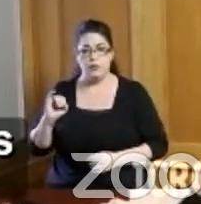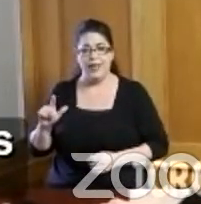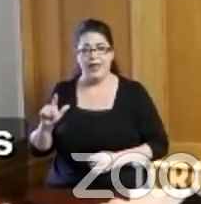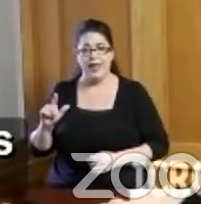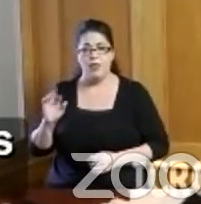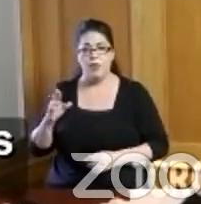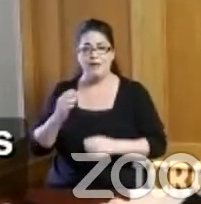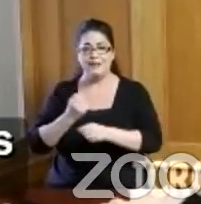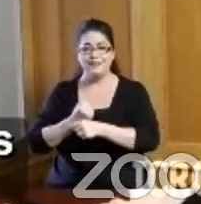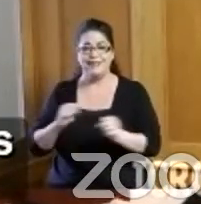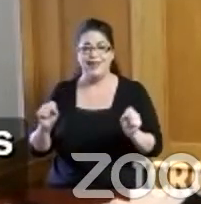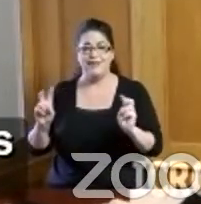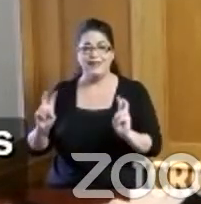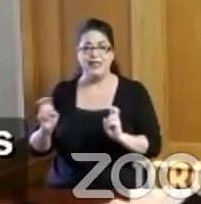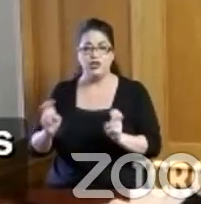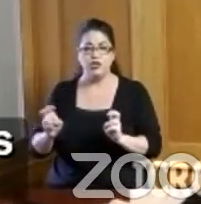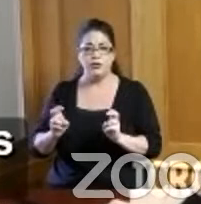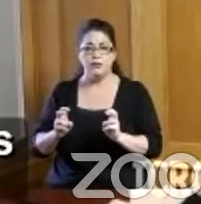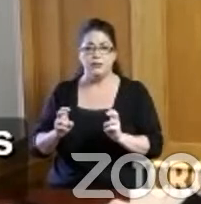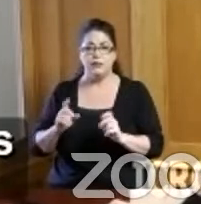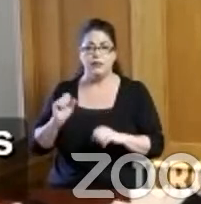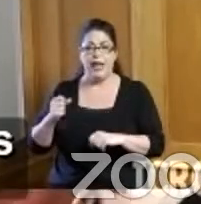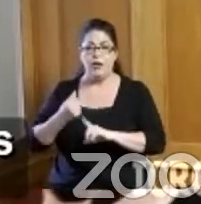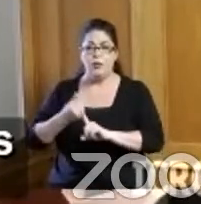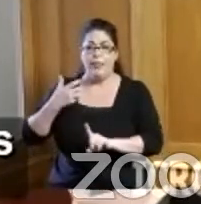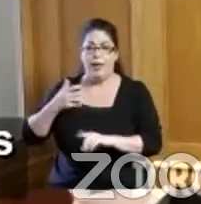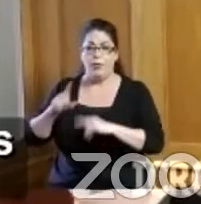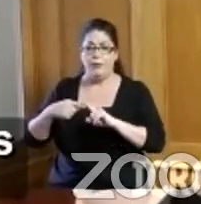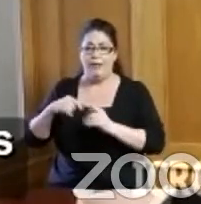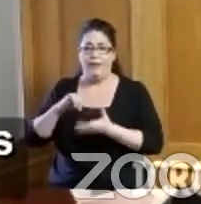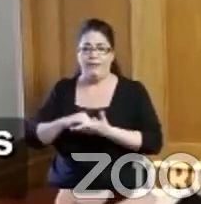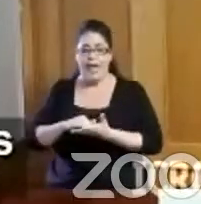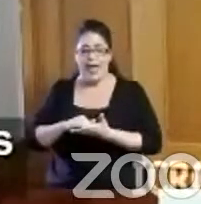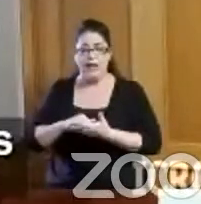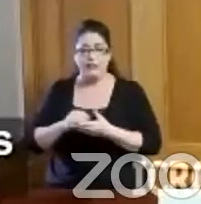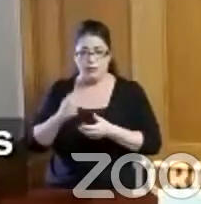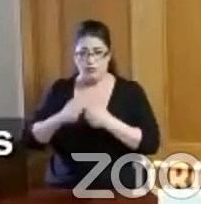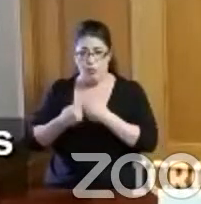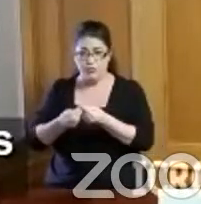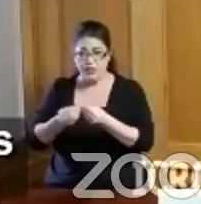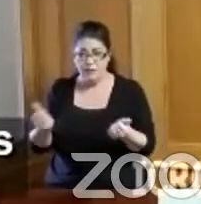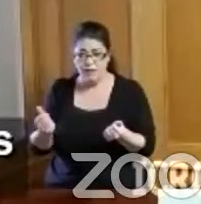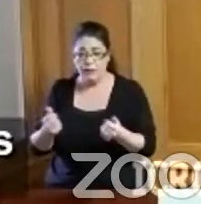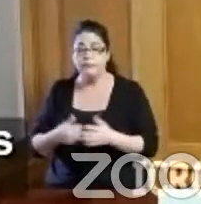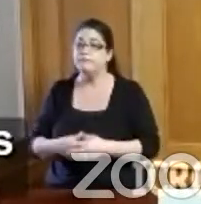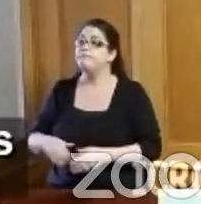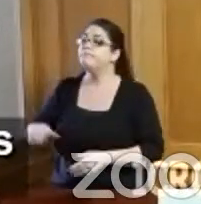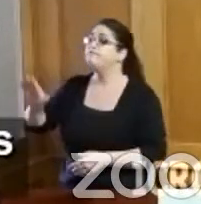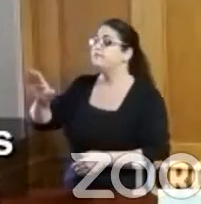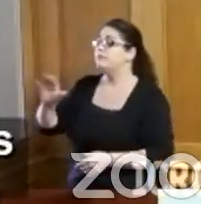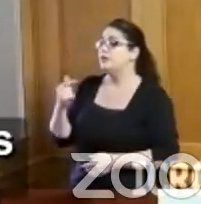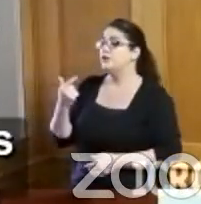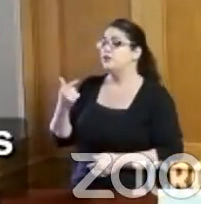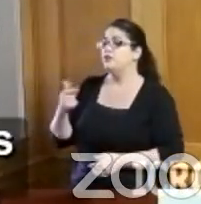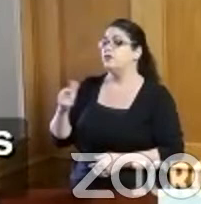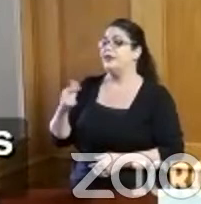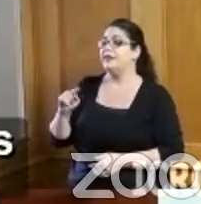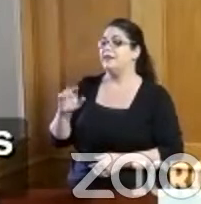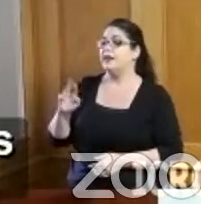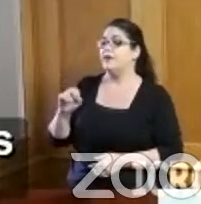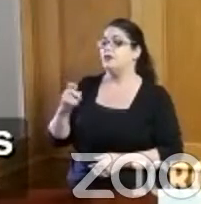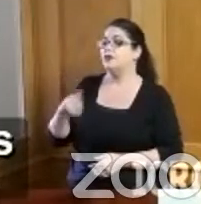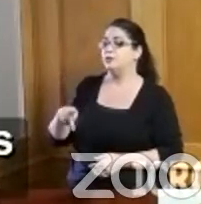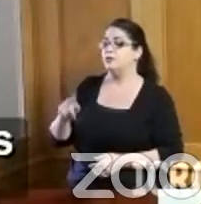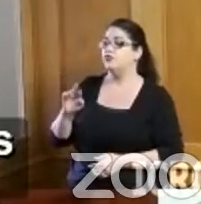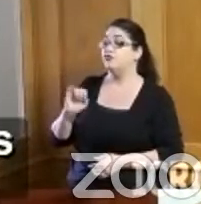safety, a safety issue. Sure. Can you elaborate on that? Has that been resolved? So there's a Green Township trail that runs through the property, and there